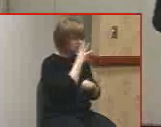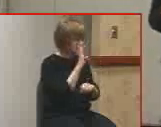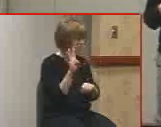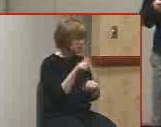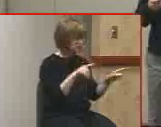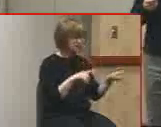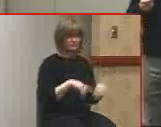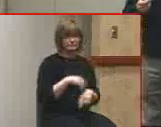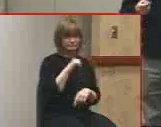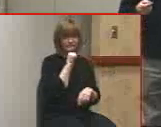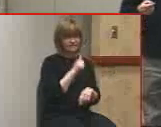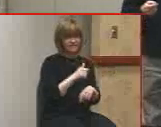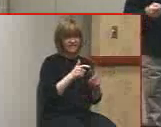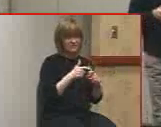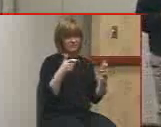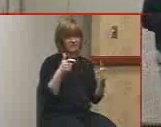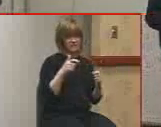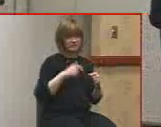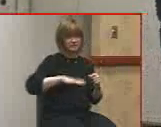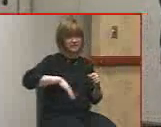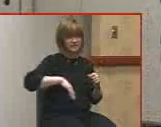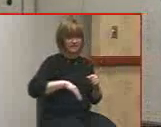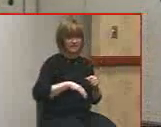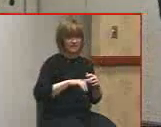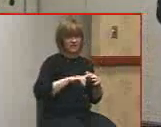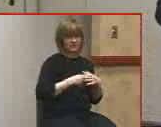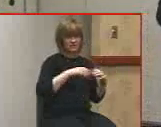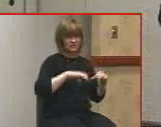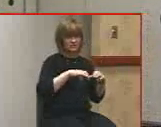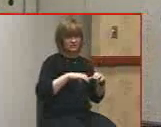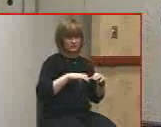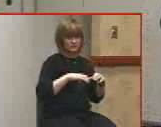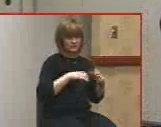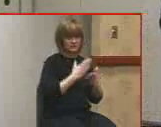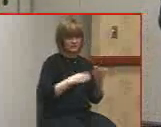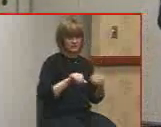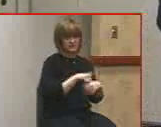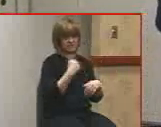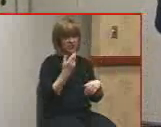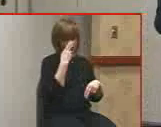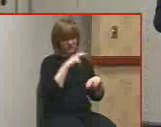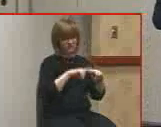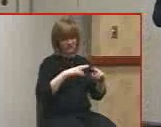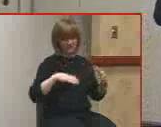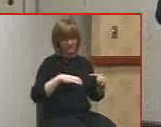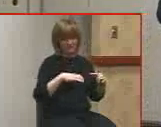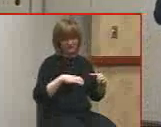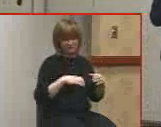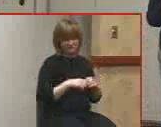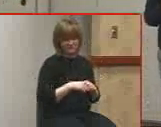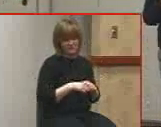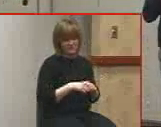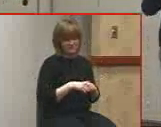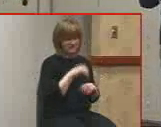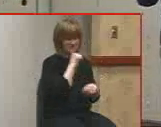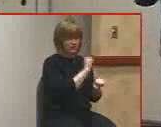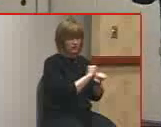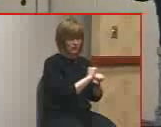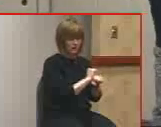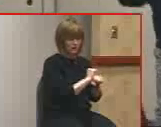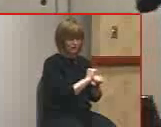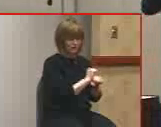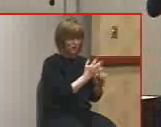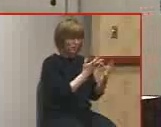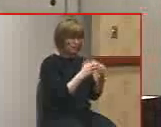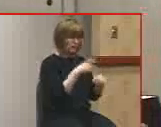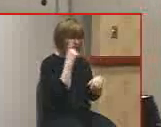that's just not big enough yet. I'll start doing some of these other fun things that I've been doing. That'll work. And we don't want her to think that